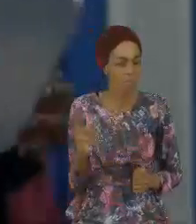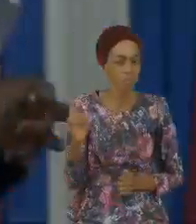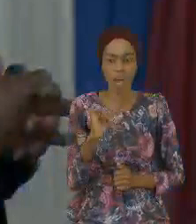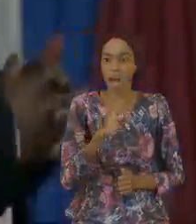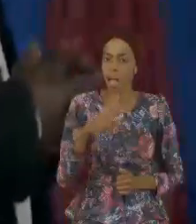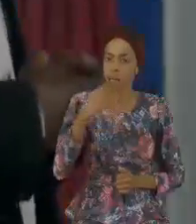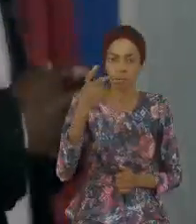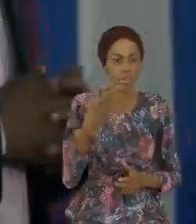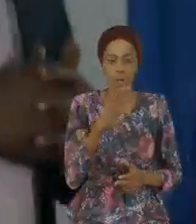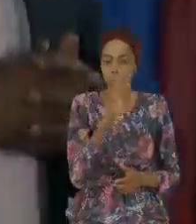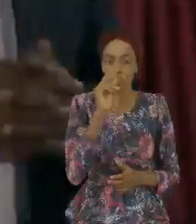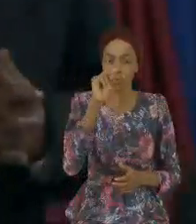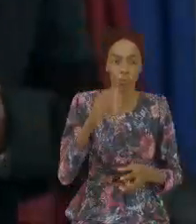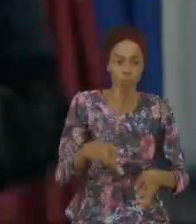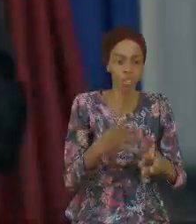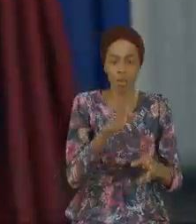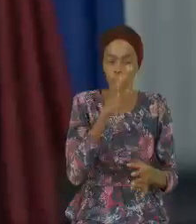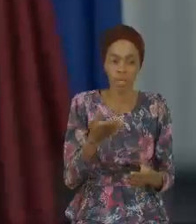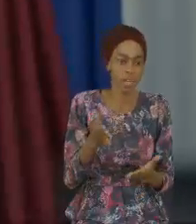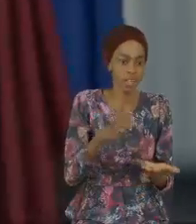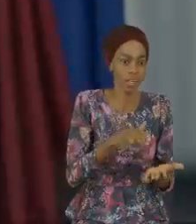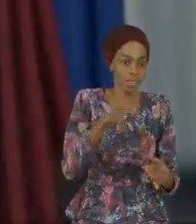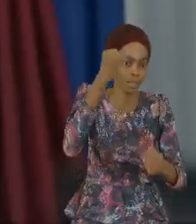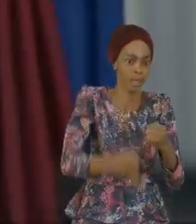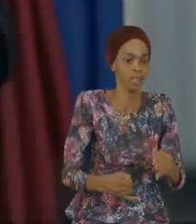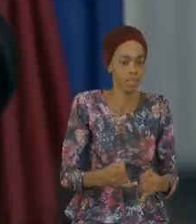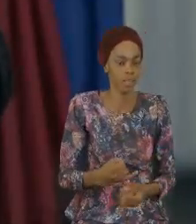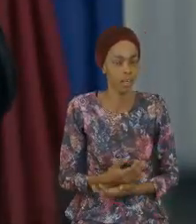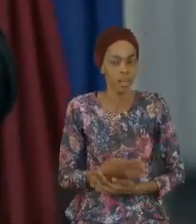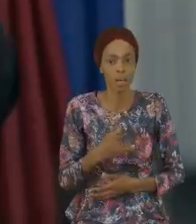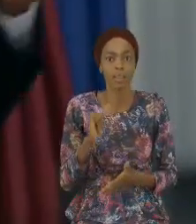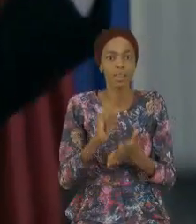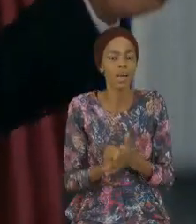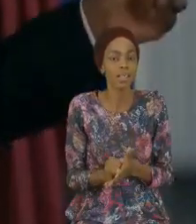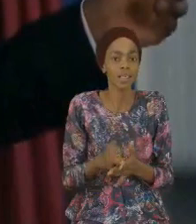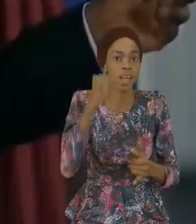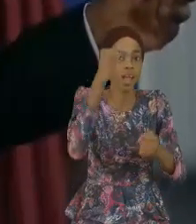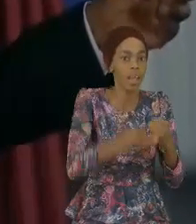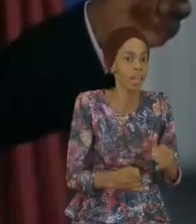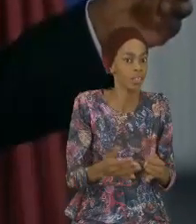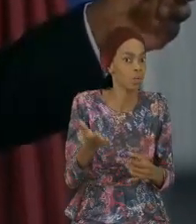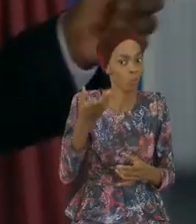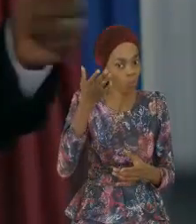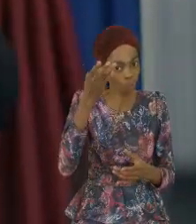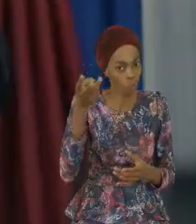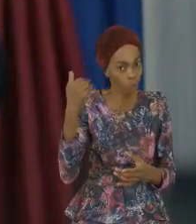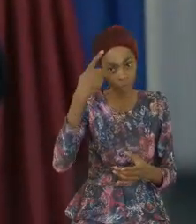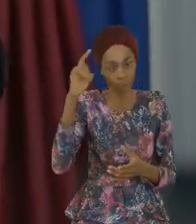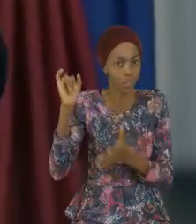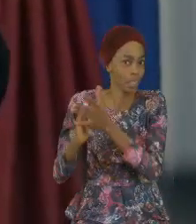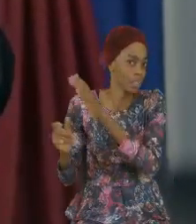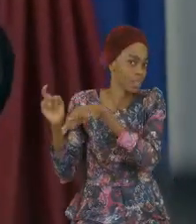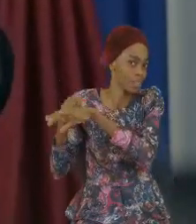be a dead end. No, the dead end was for that time.